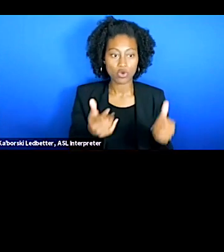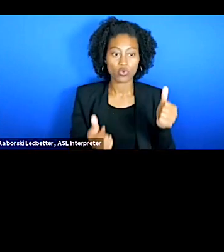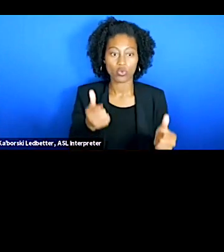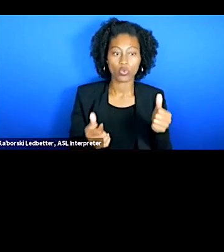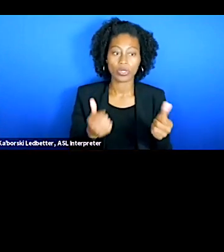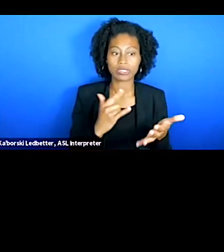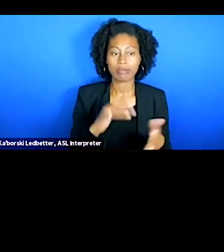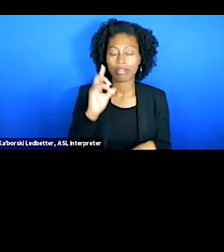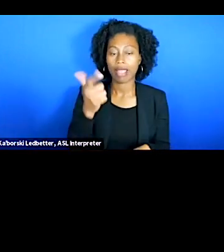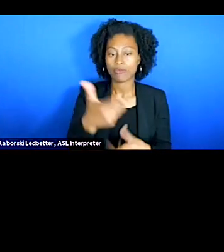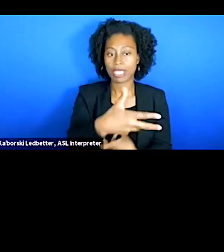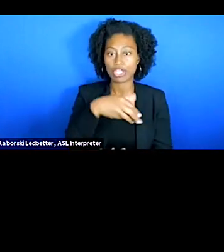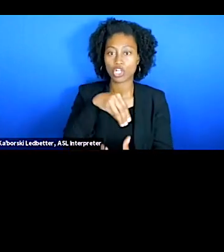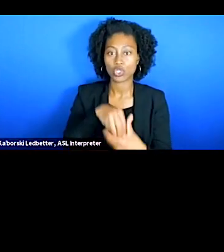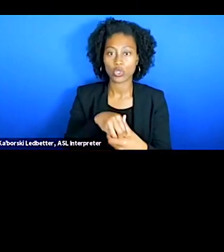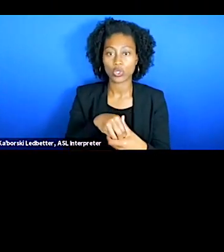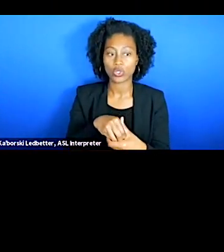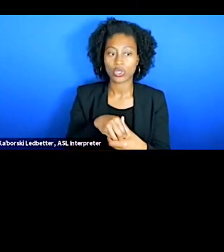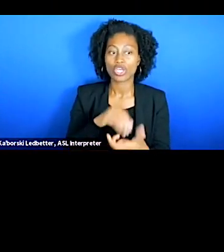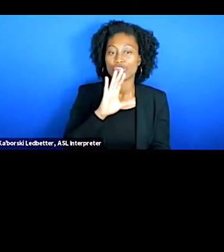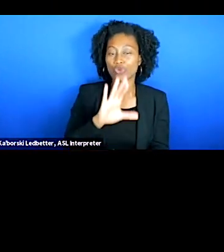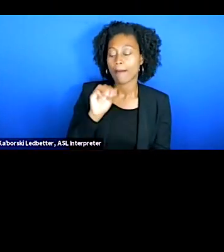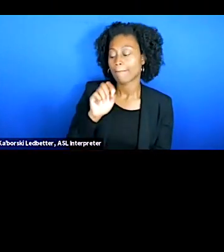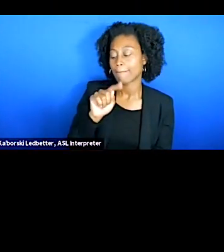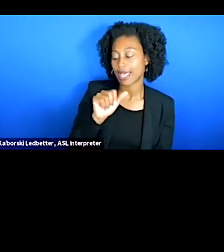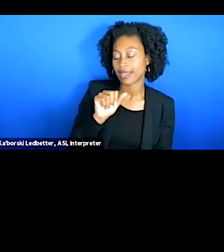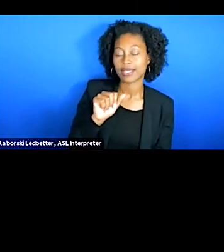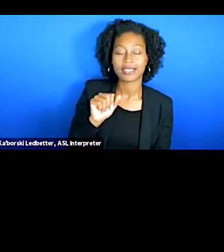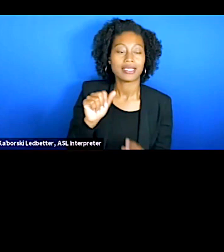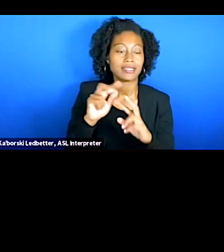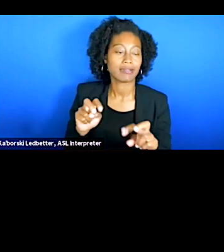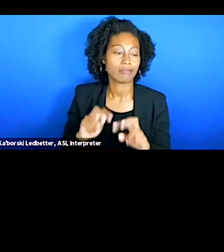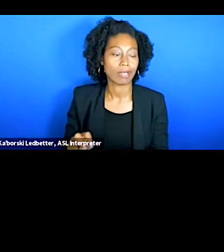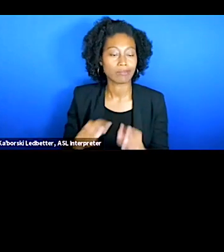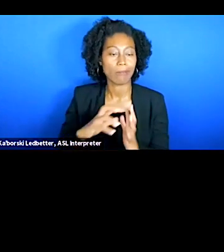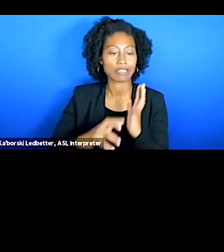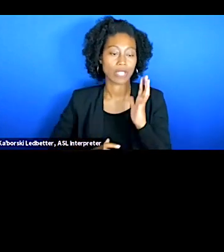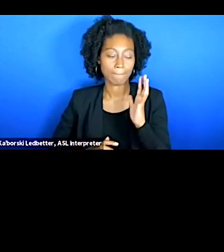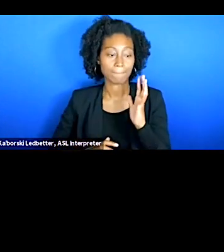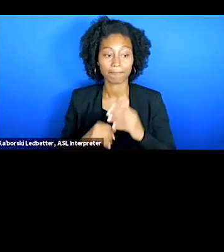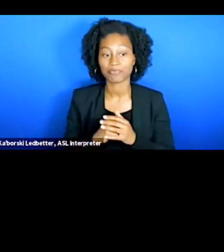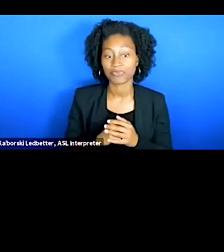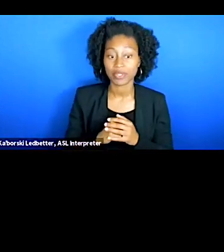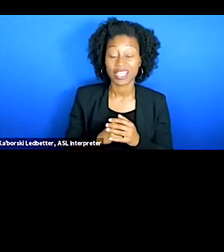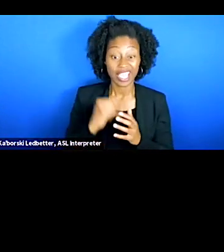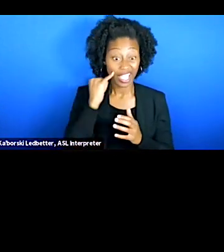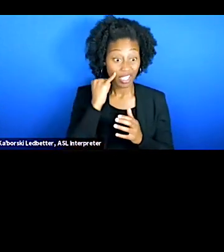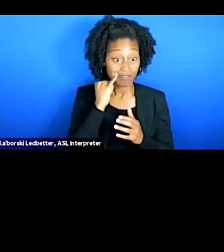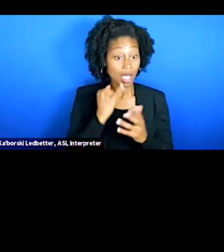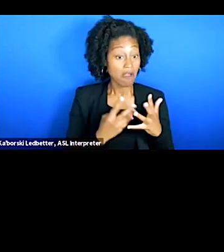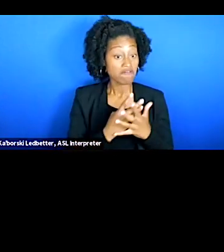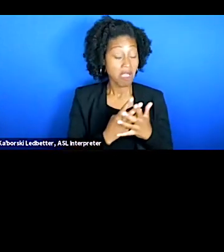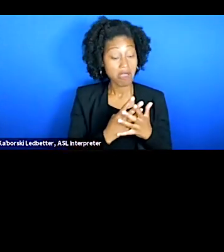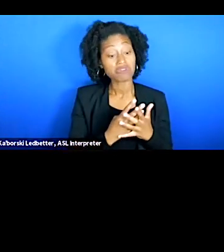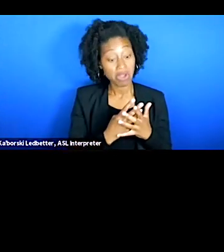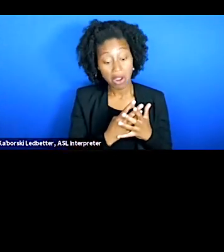be included in your metasynthesis manuscript. The studies that pass the filters will